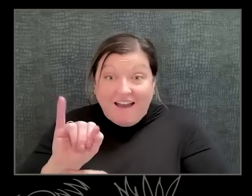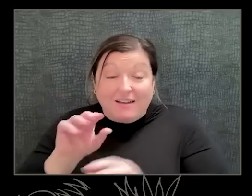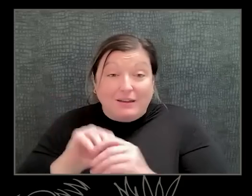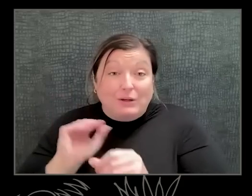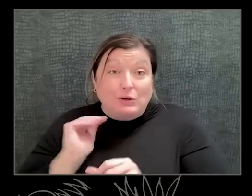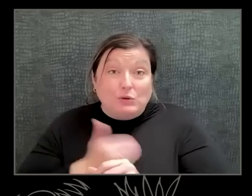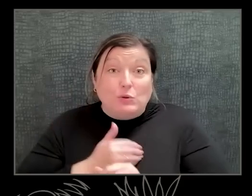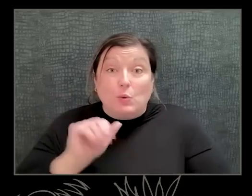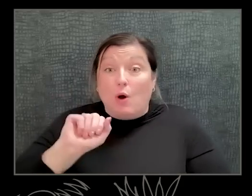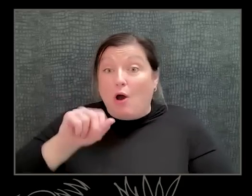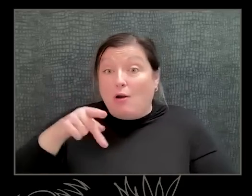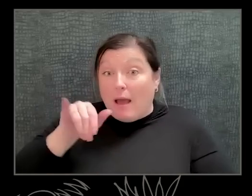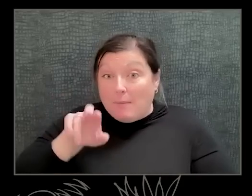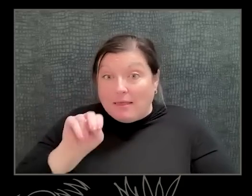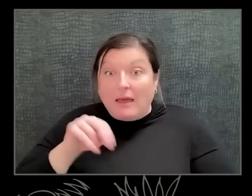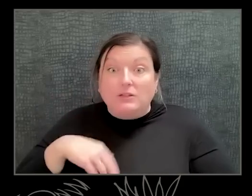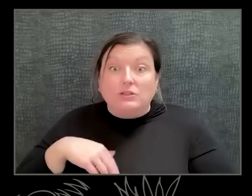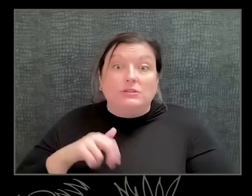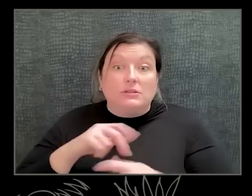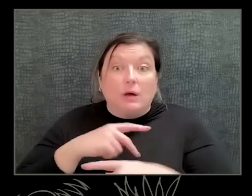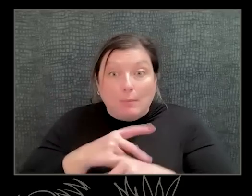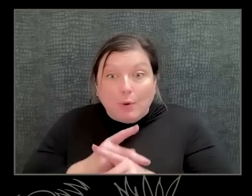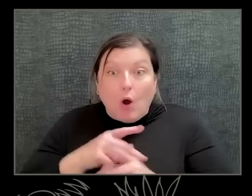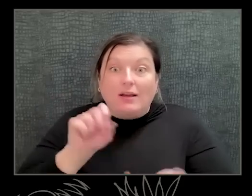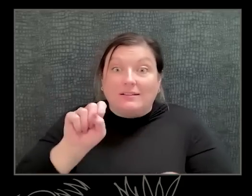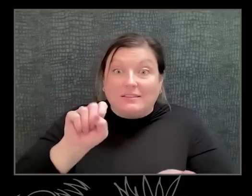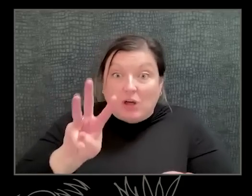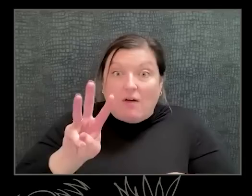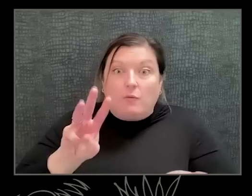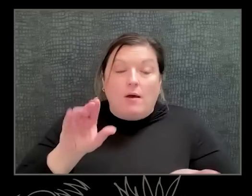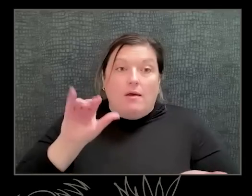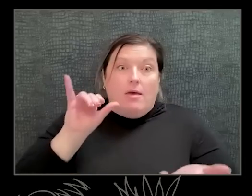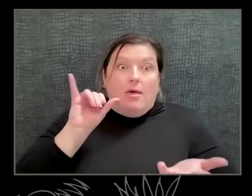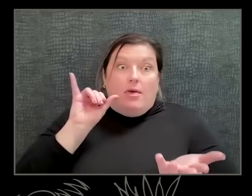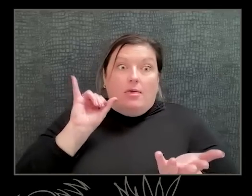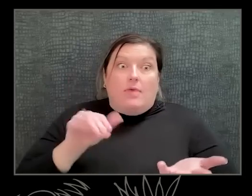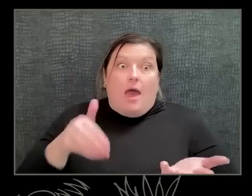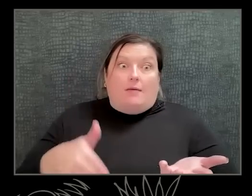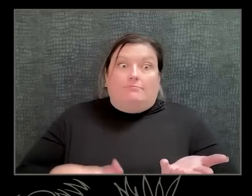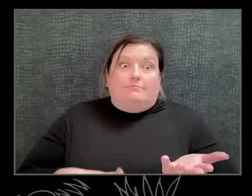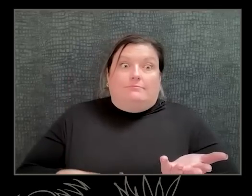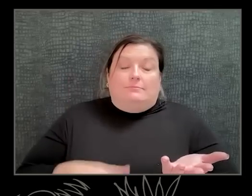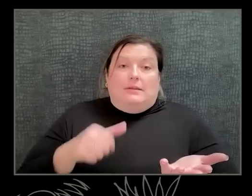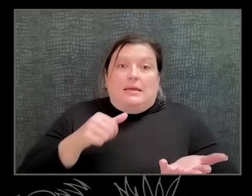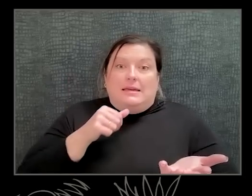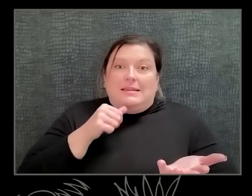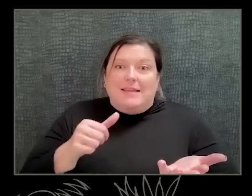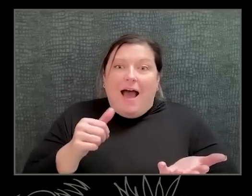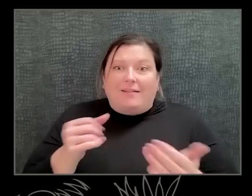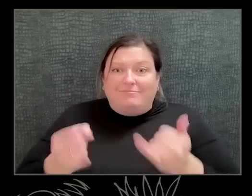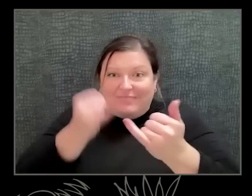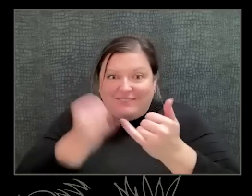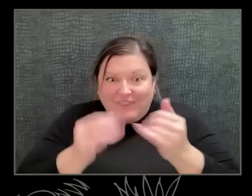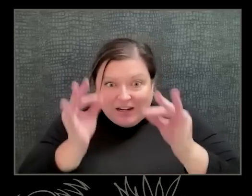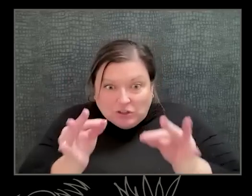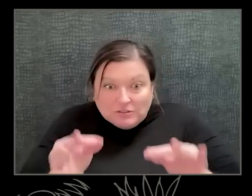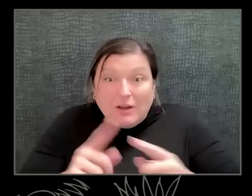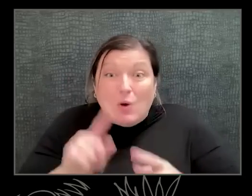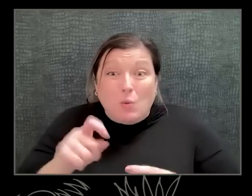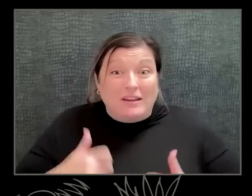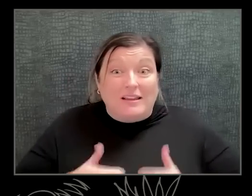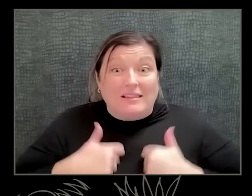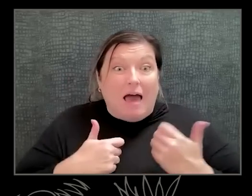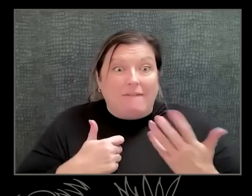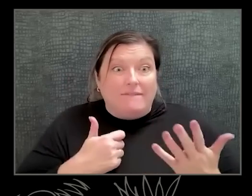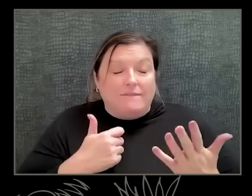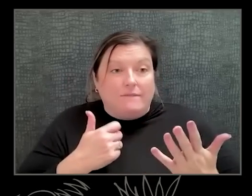our applications, product, and software, which is inherently non-deterministic. We need ways to reliably deal with that